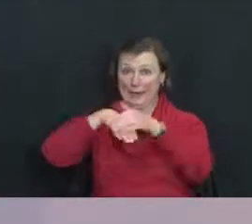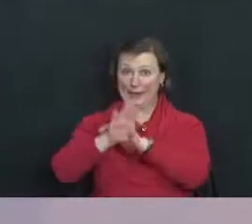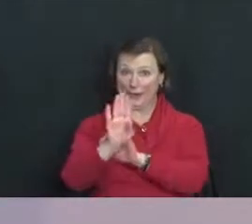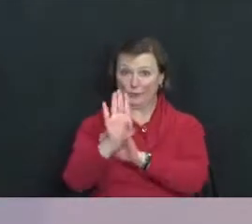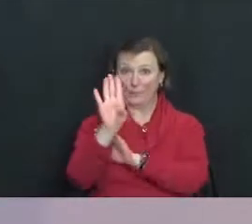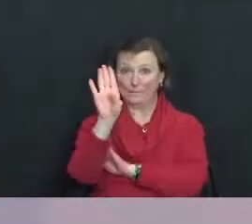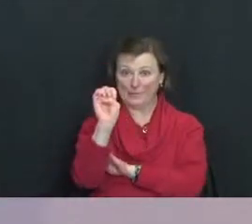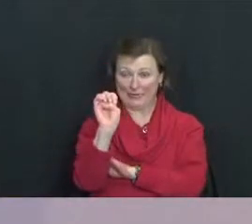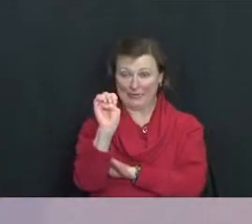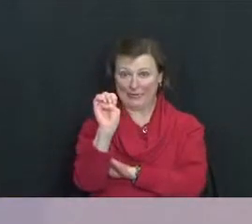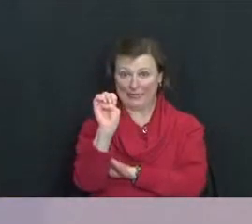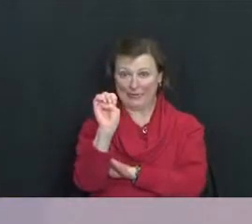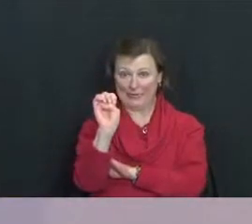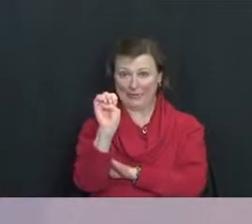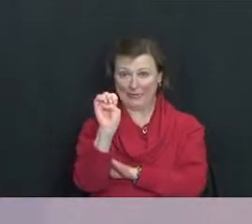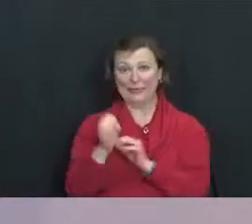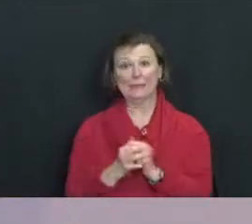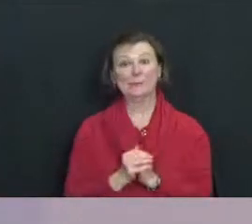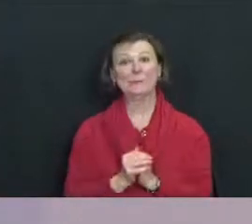interbe.